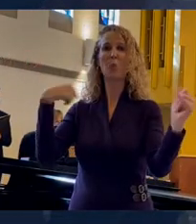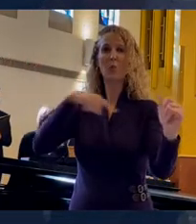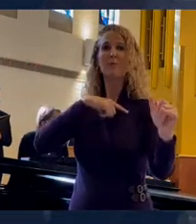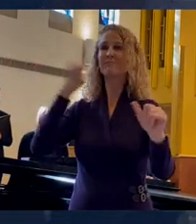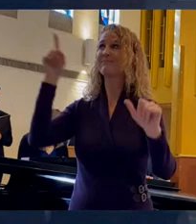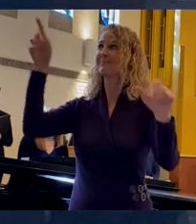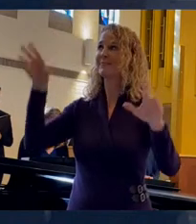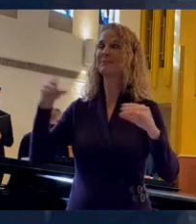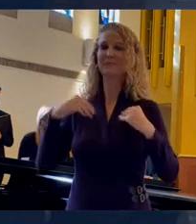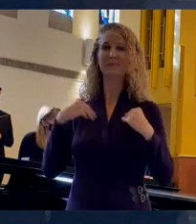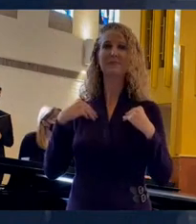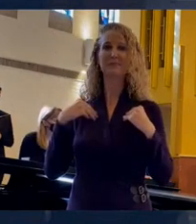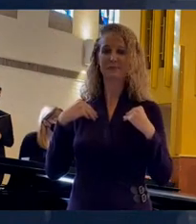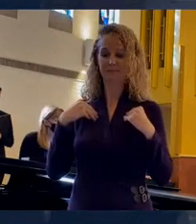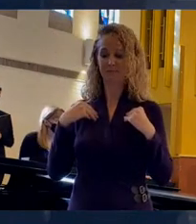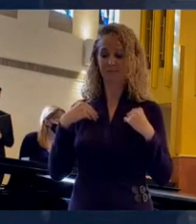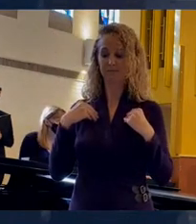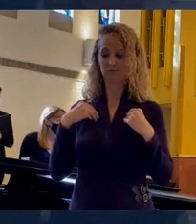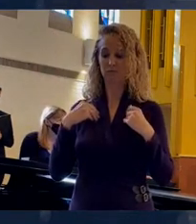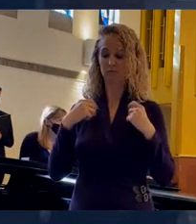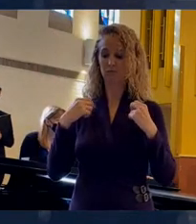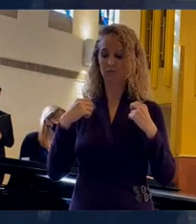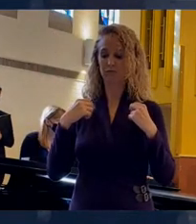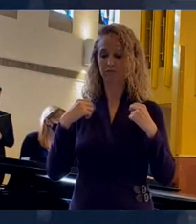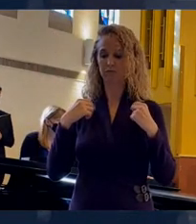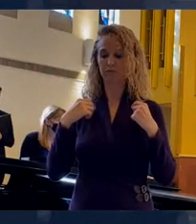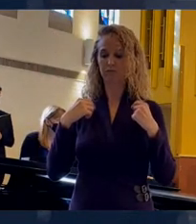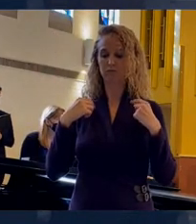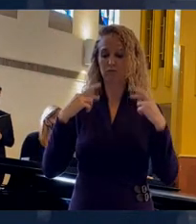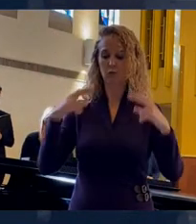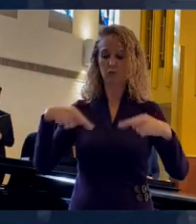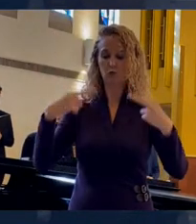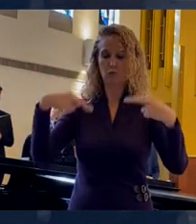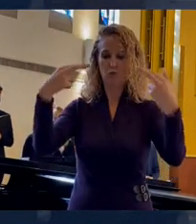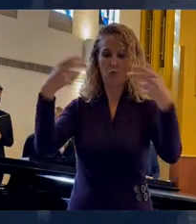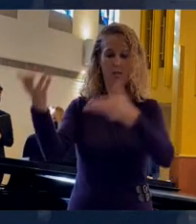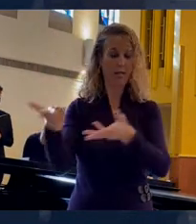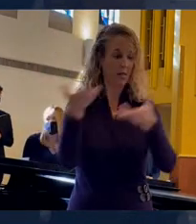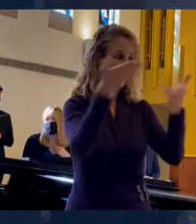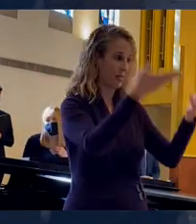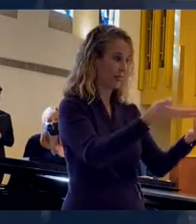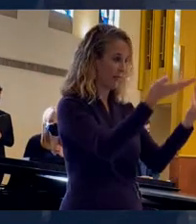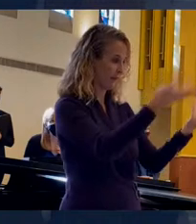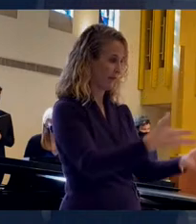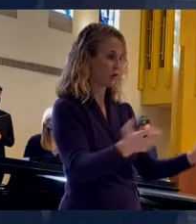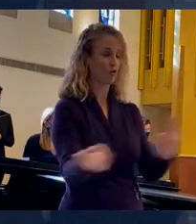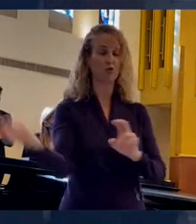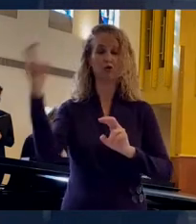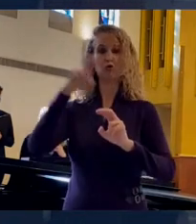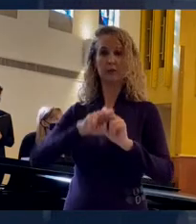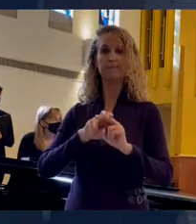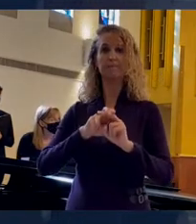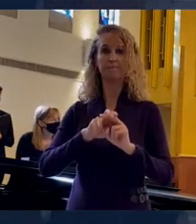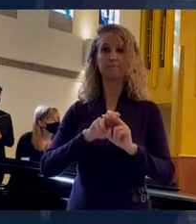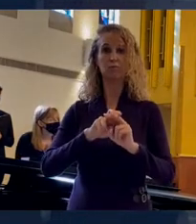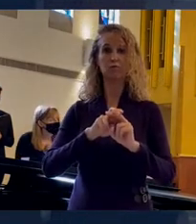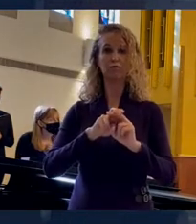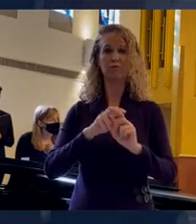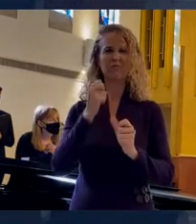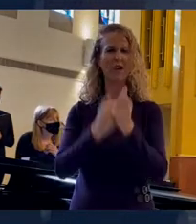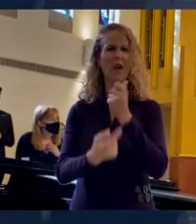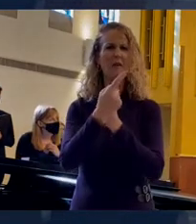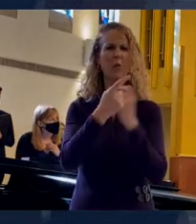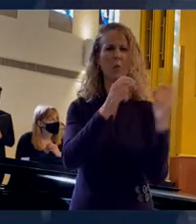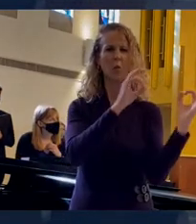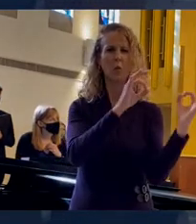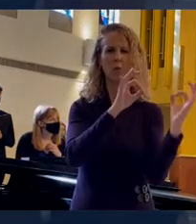the Lord." Rolling up the scroll, he handed it back to the attendant and sat down, and the eyes of